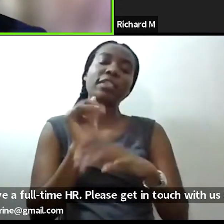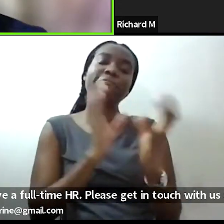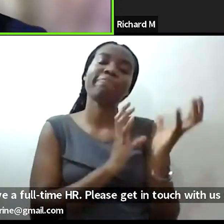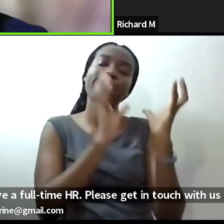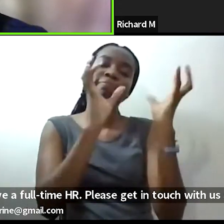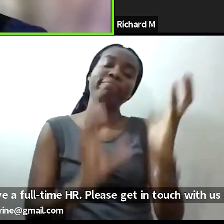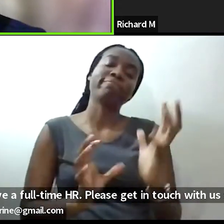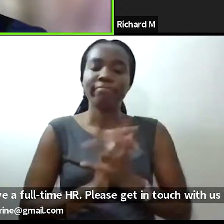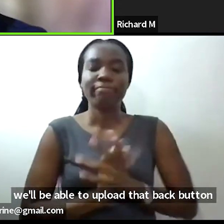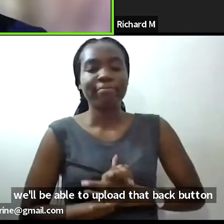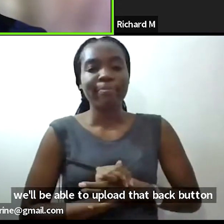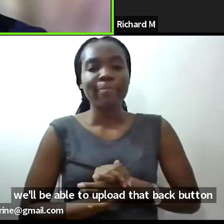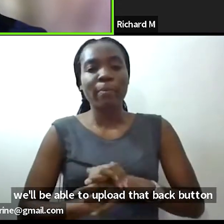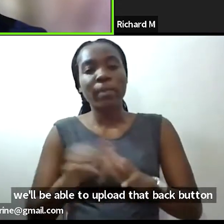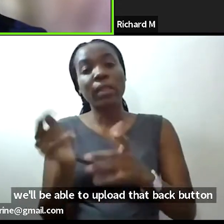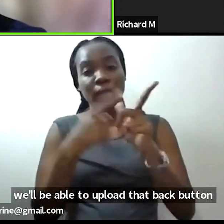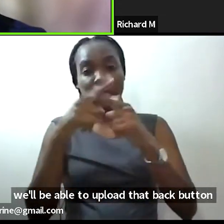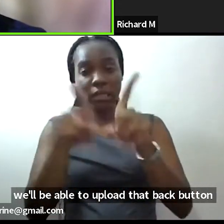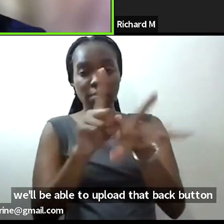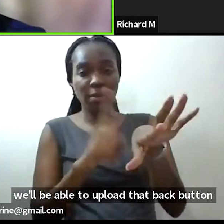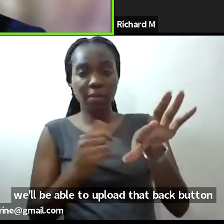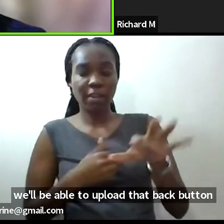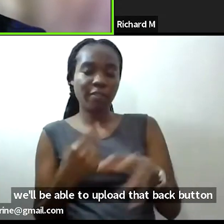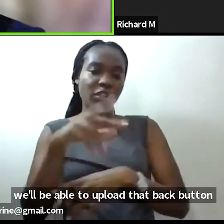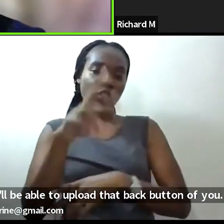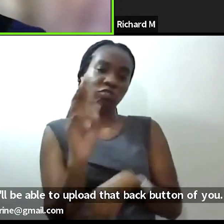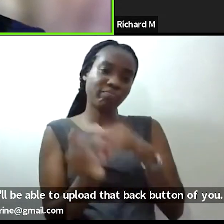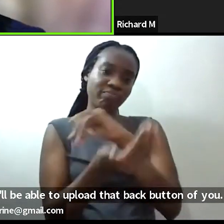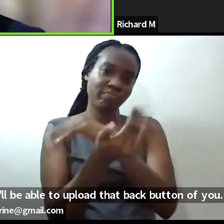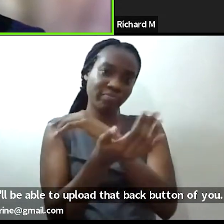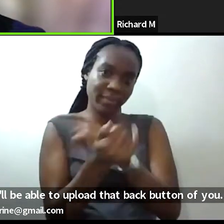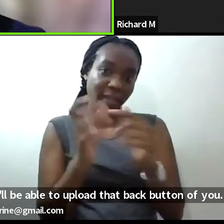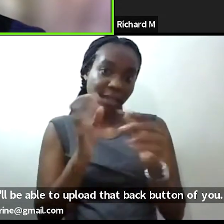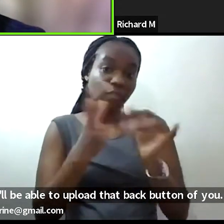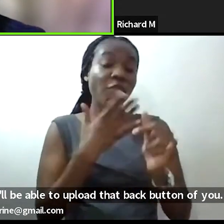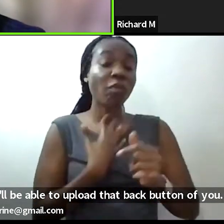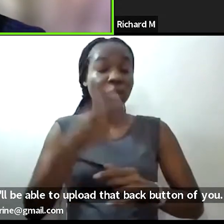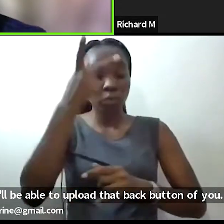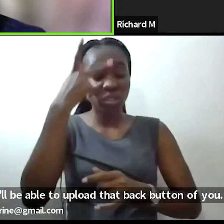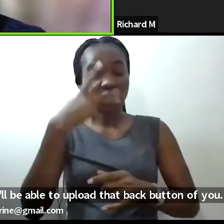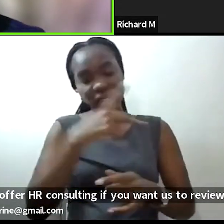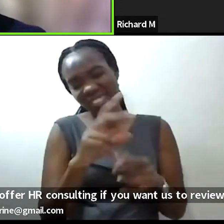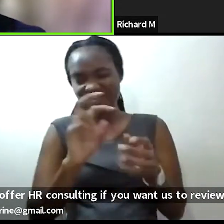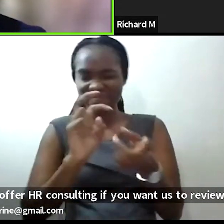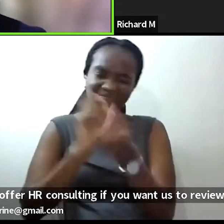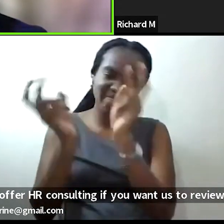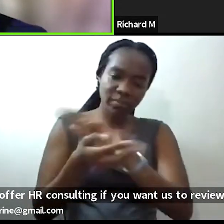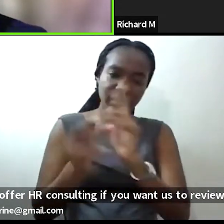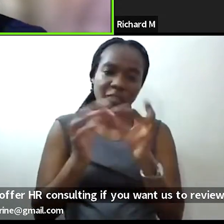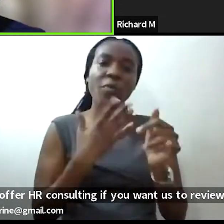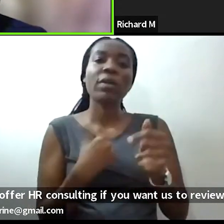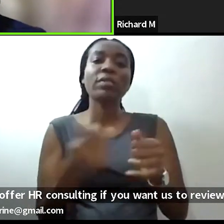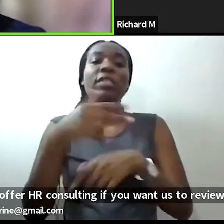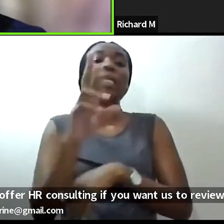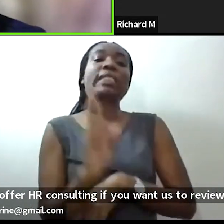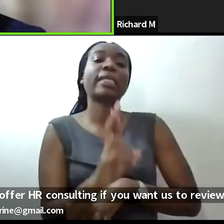burden off you. We also offer HR consulting. If you want us to review your policies, if you want us to conduct a HR audit, if